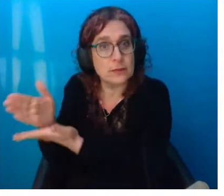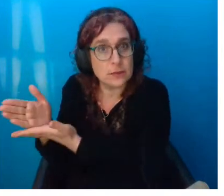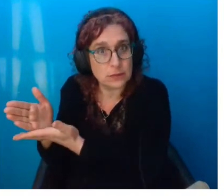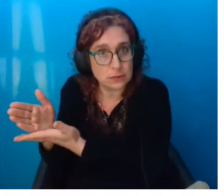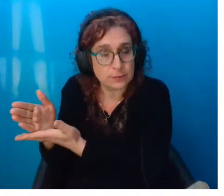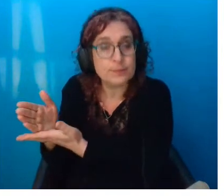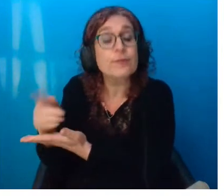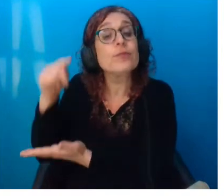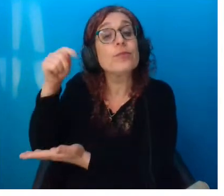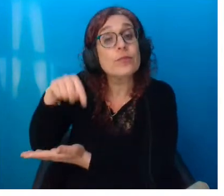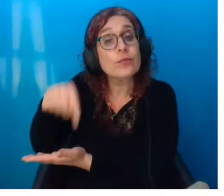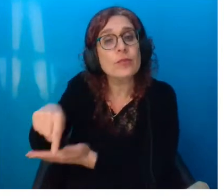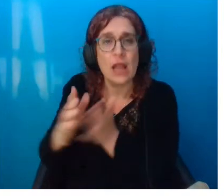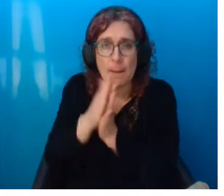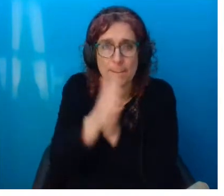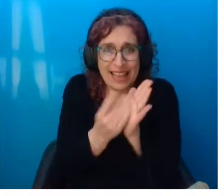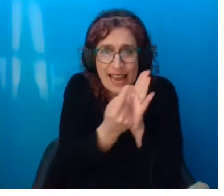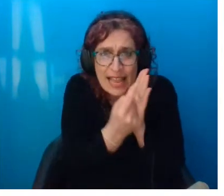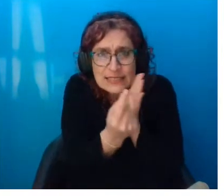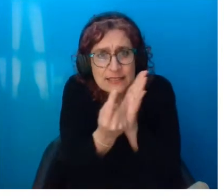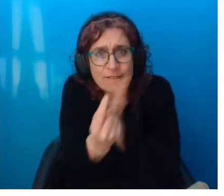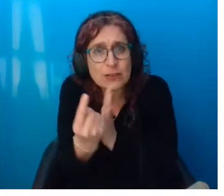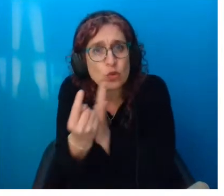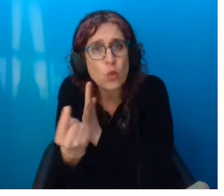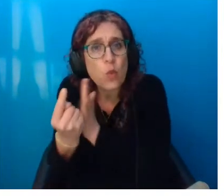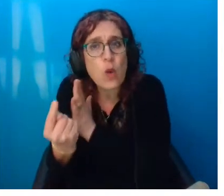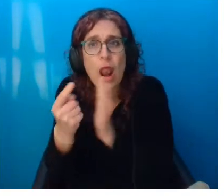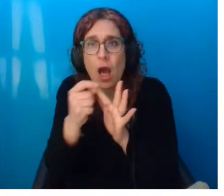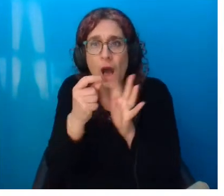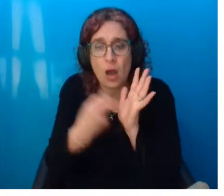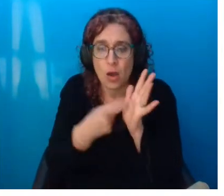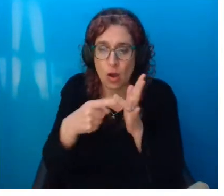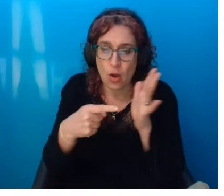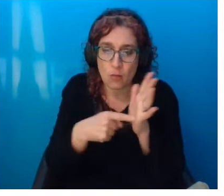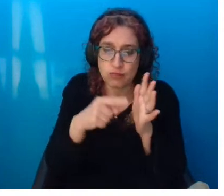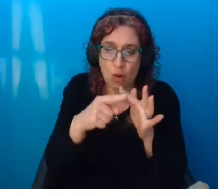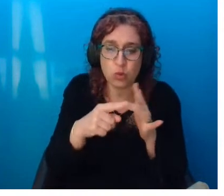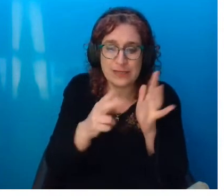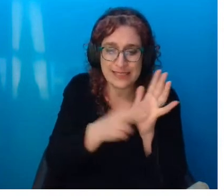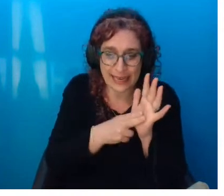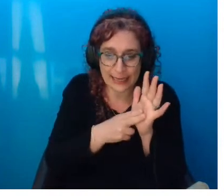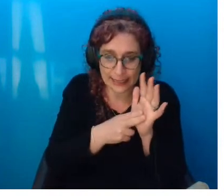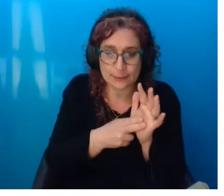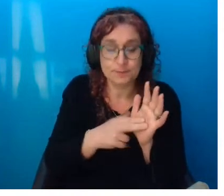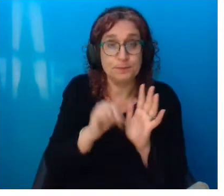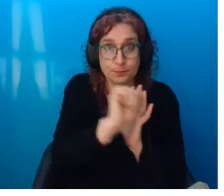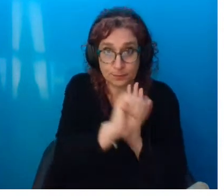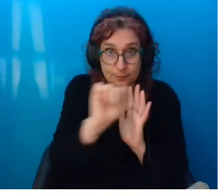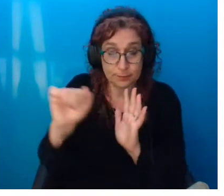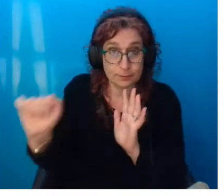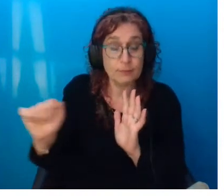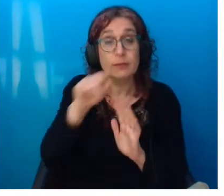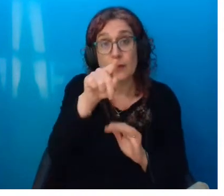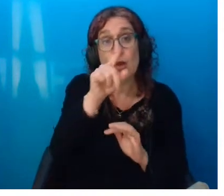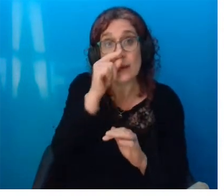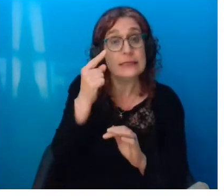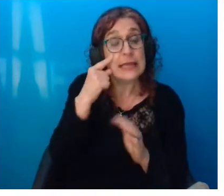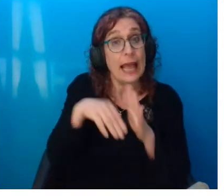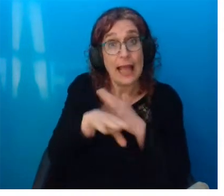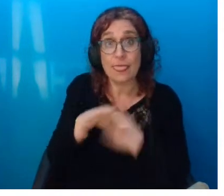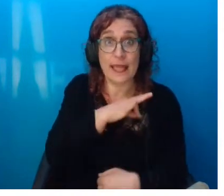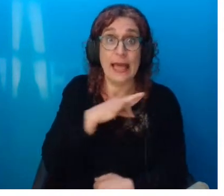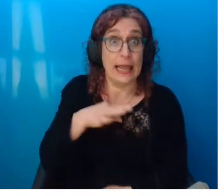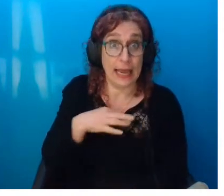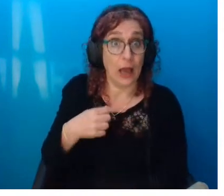more individual protein allergens. And this forms an allergy profile, which we find useful in the clinic to help us